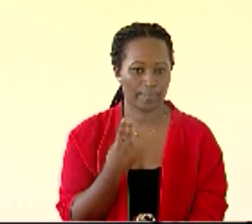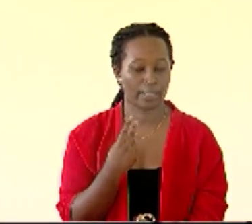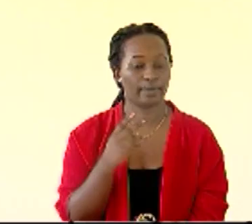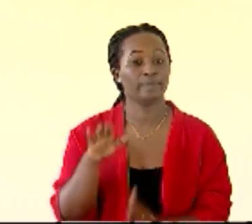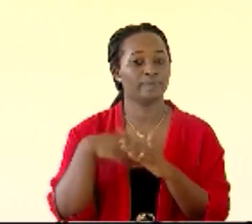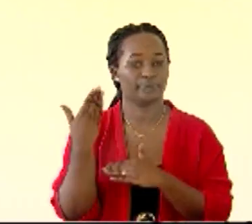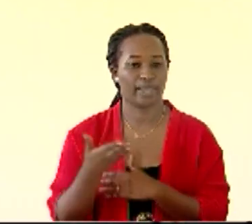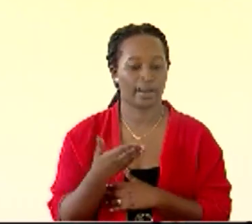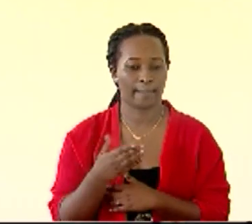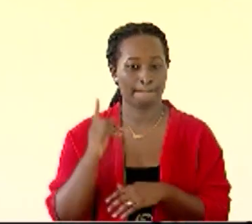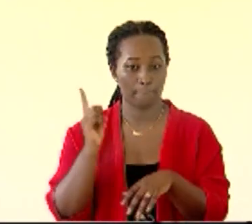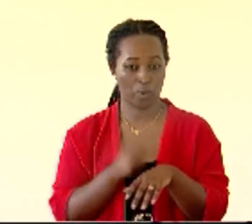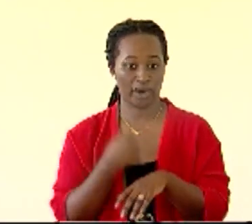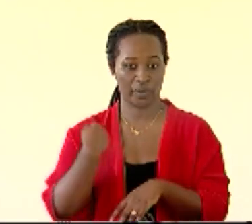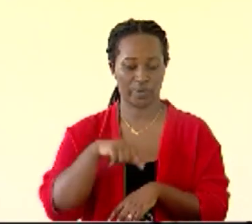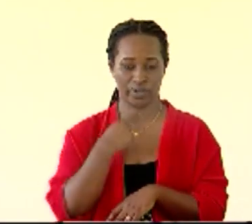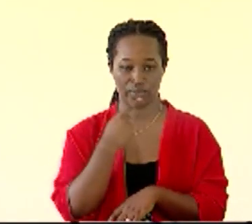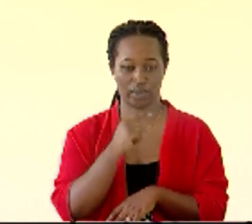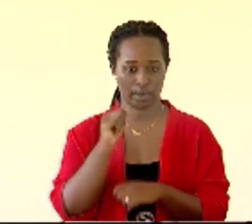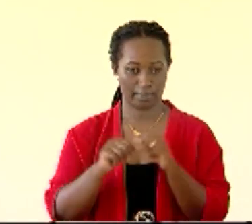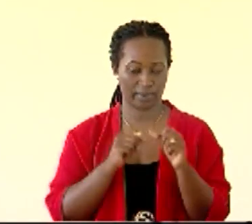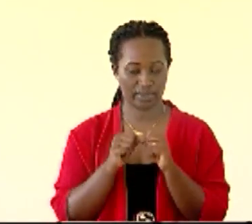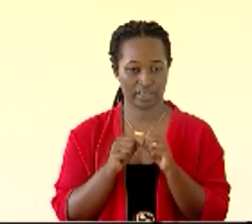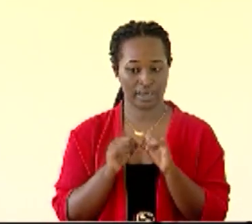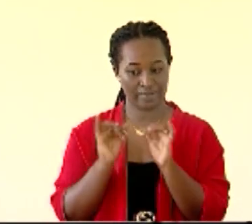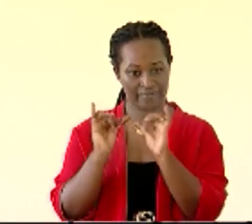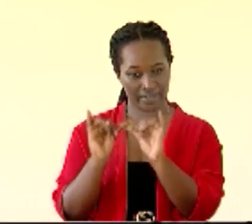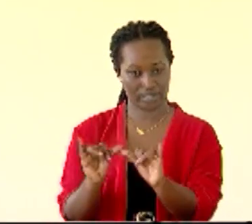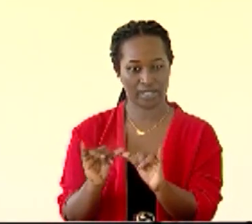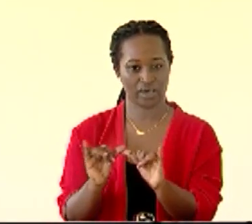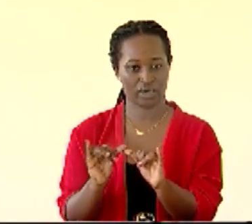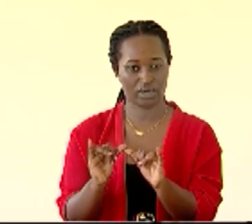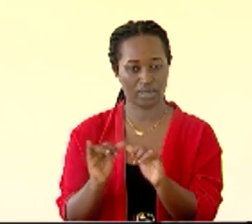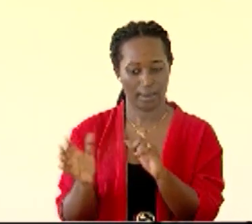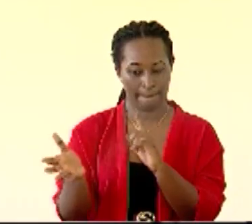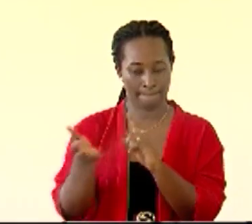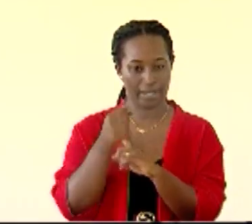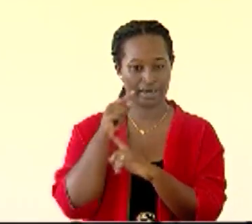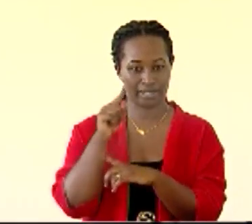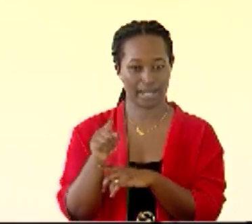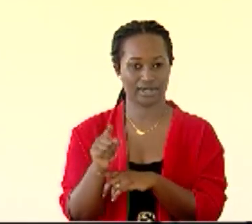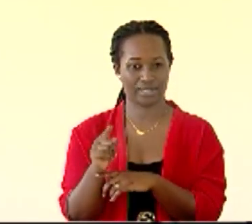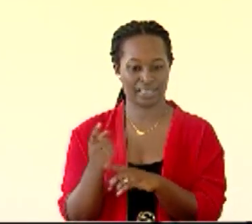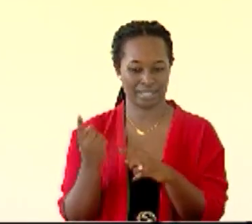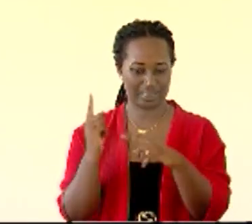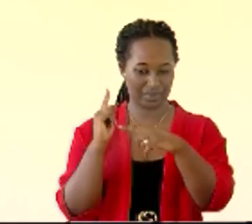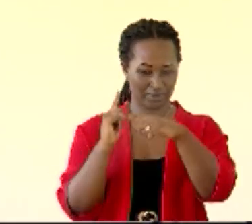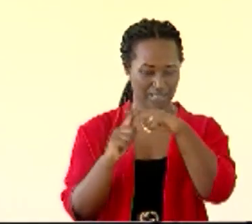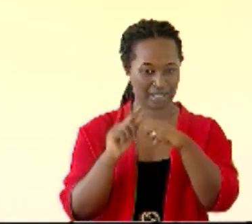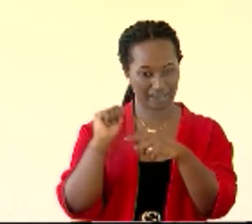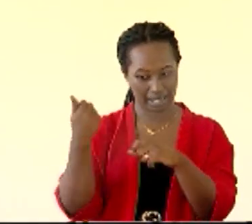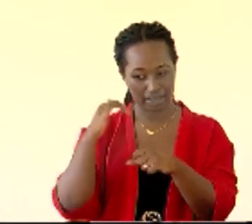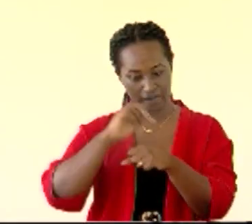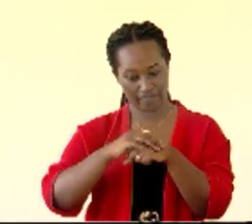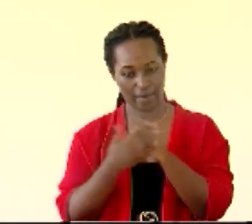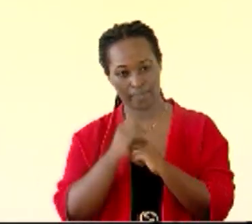So, when we talk of fixation, get the carbon dioxide, add it to another molecule, form another